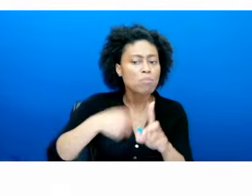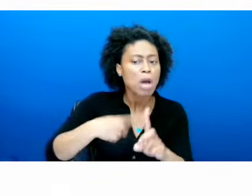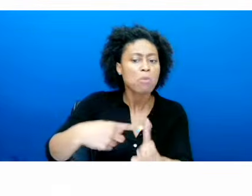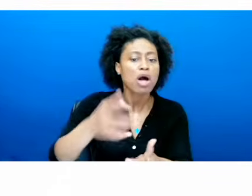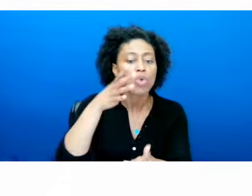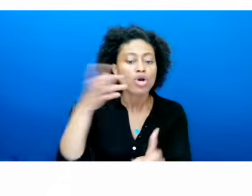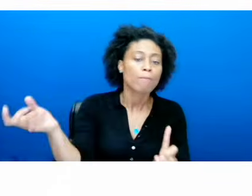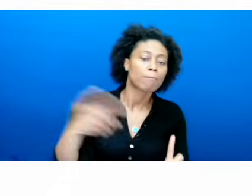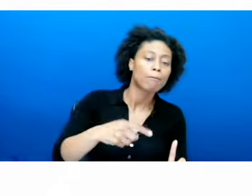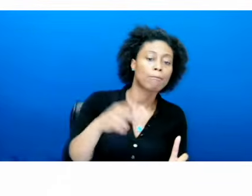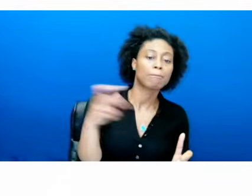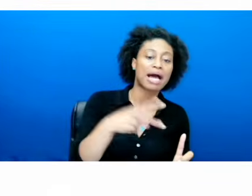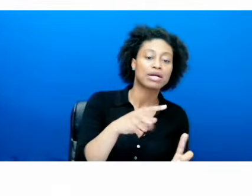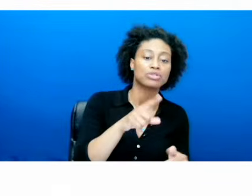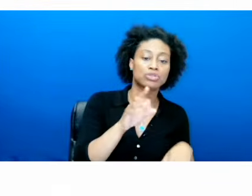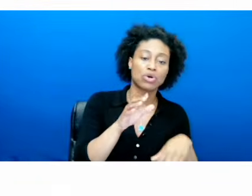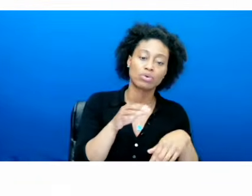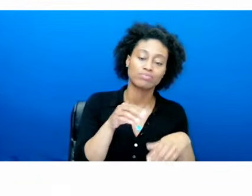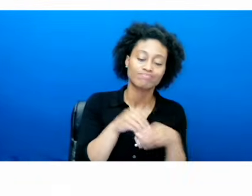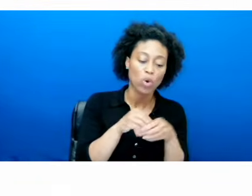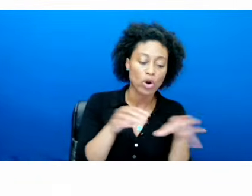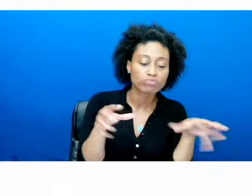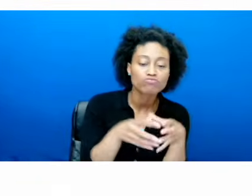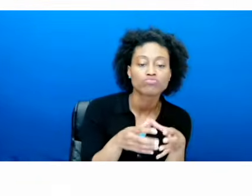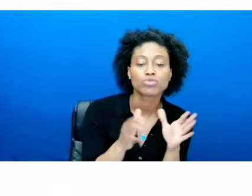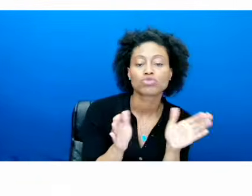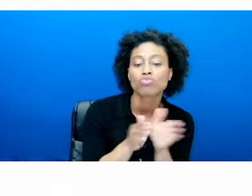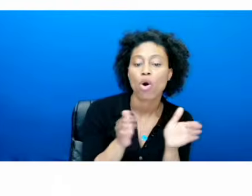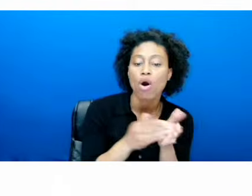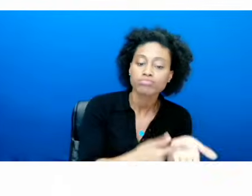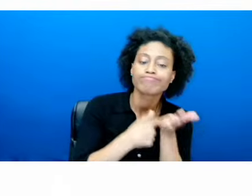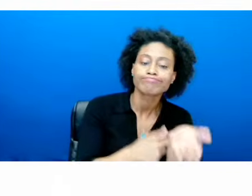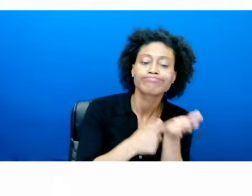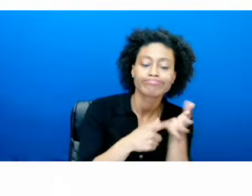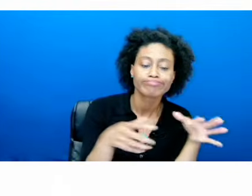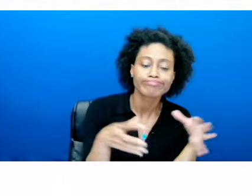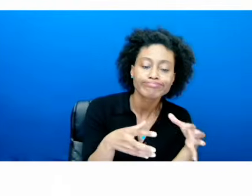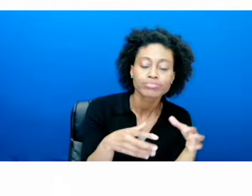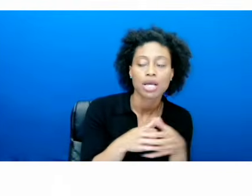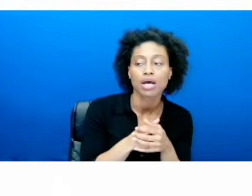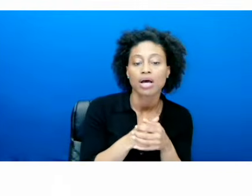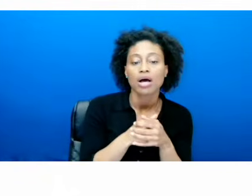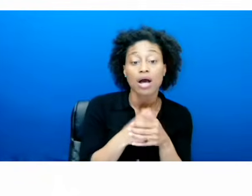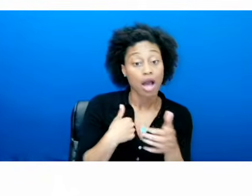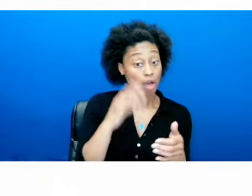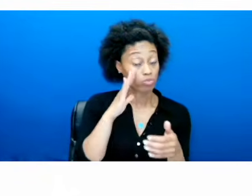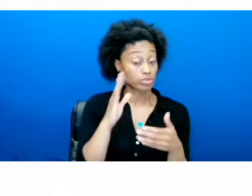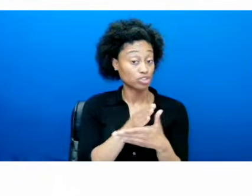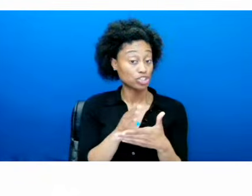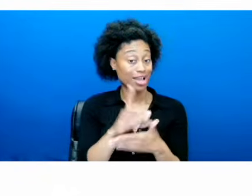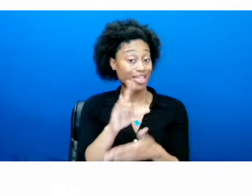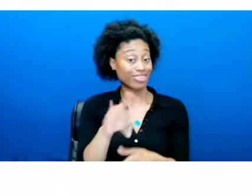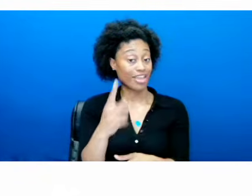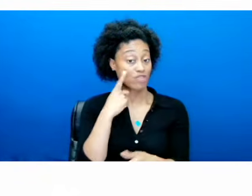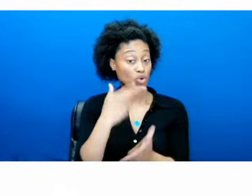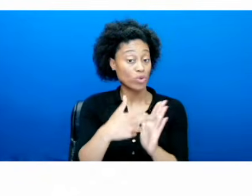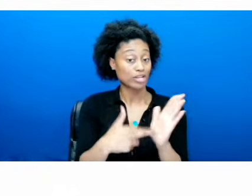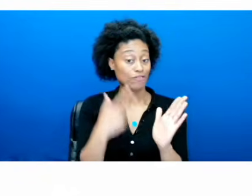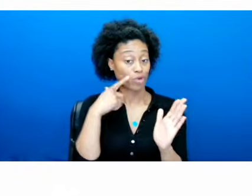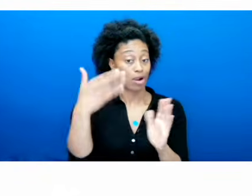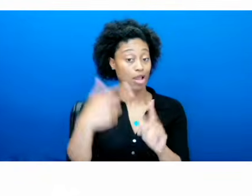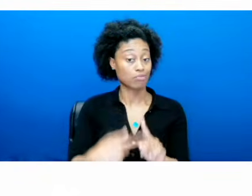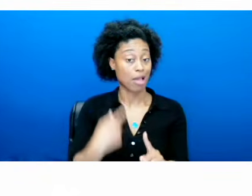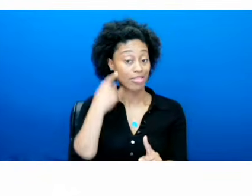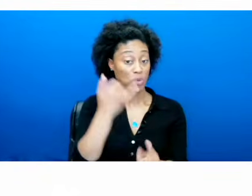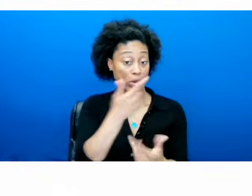back to having a more intimate conversation. And I will be sharing the link to register for next month if you